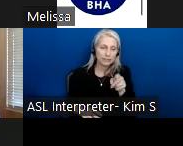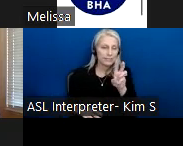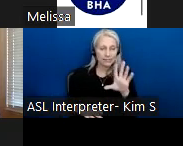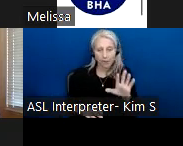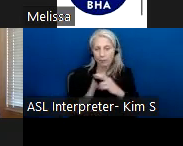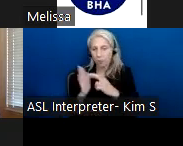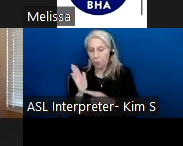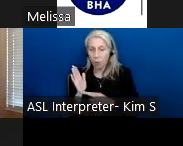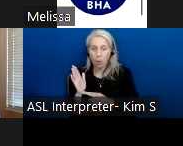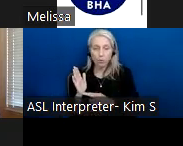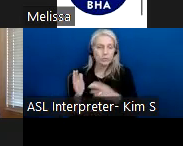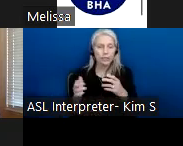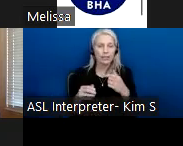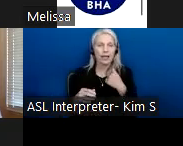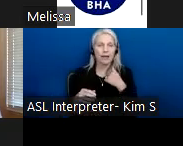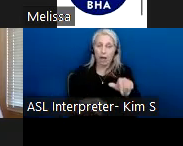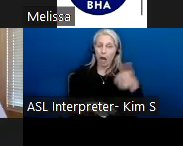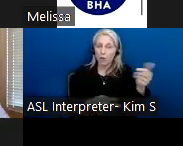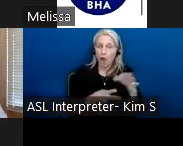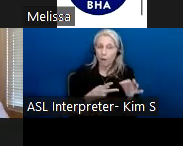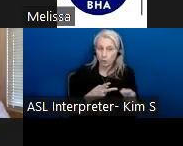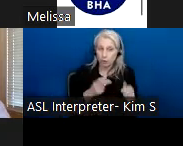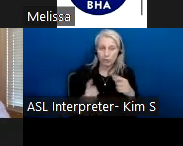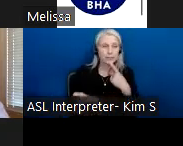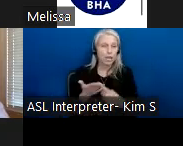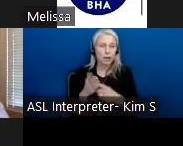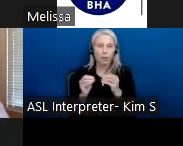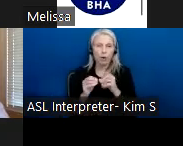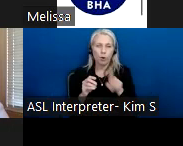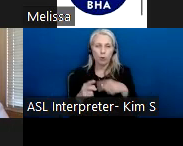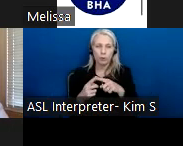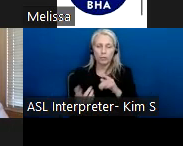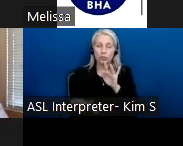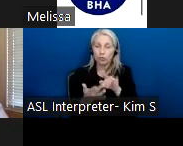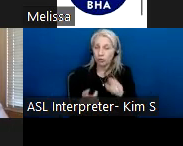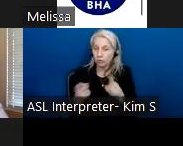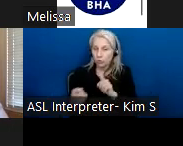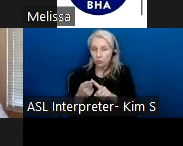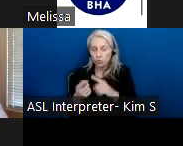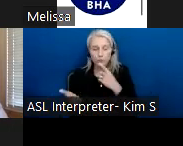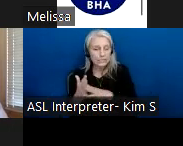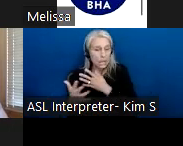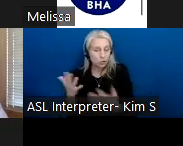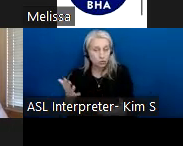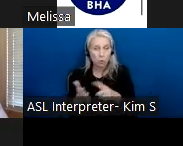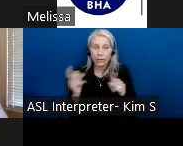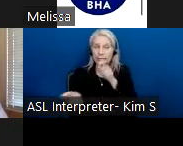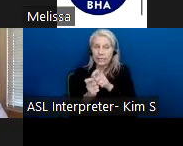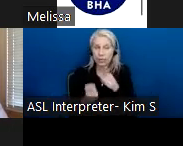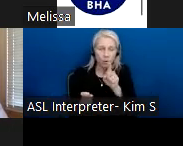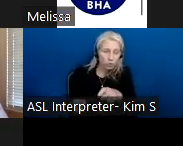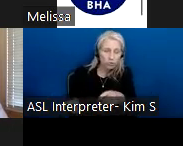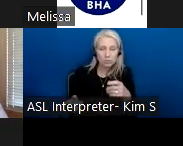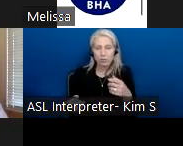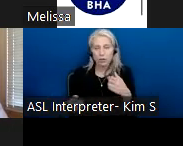out. There's also another option, and we can talk more when we reach out to schedule that, what exactly you're looking for. We offer